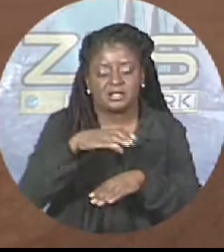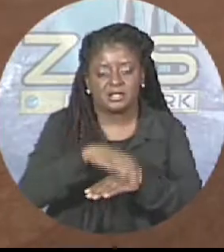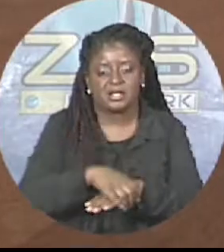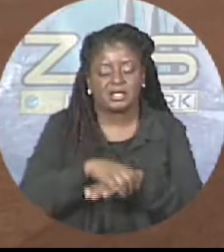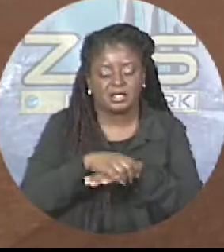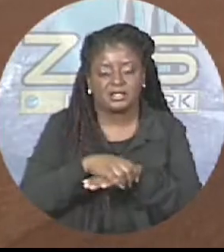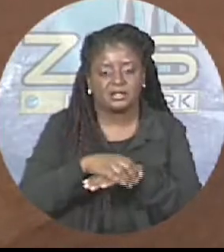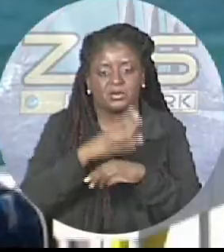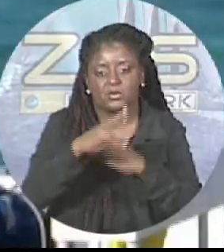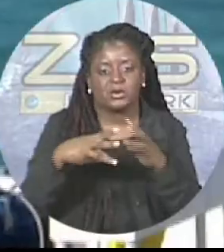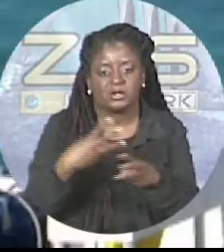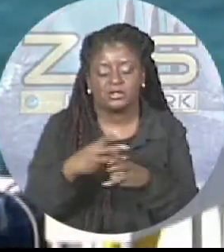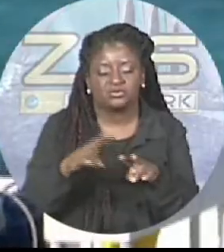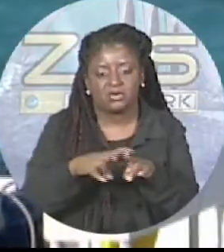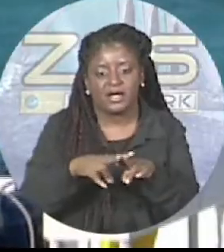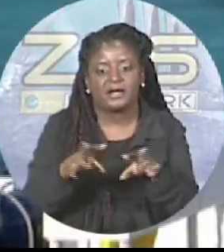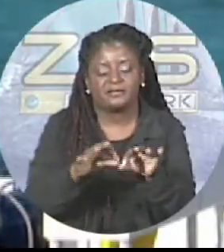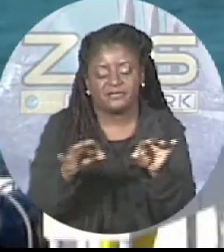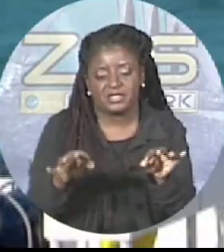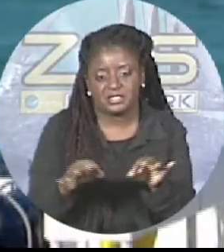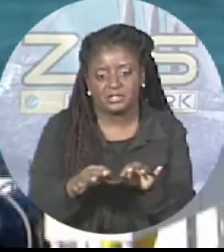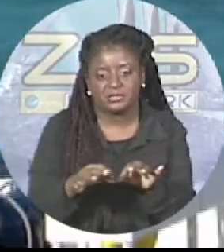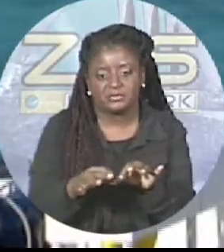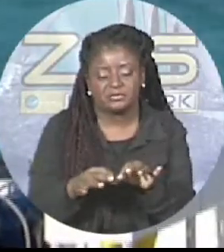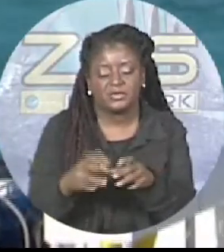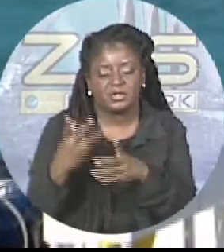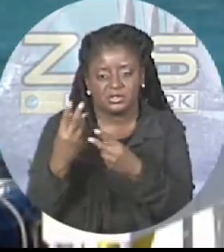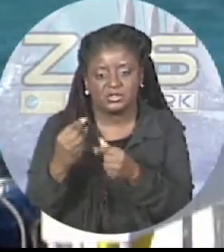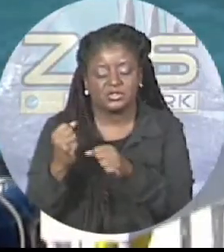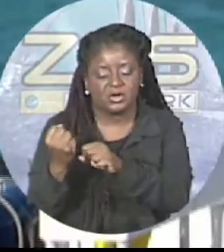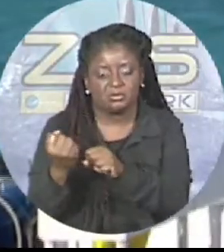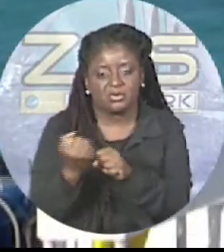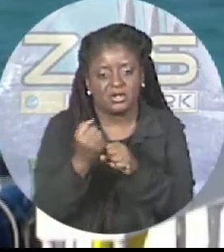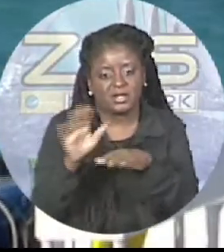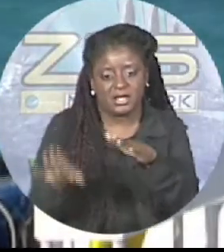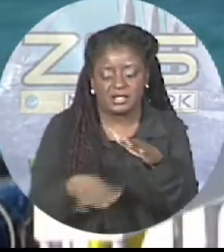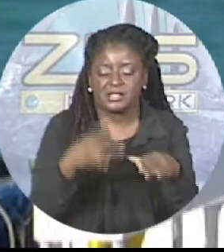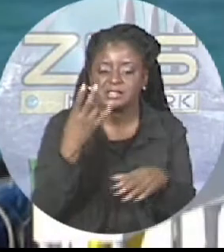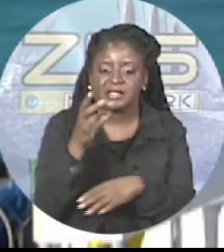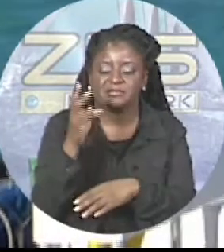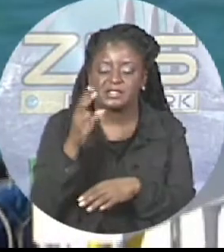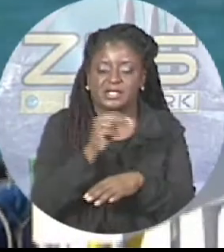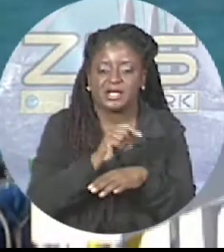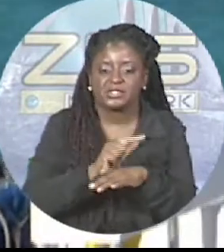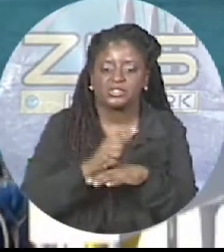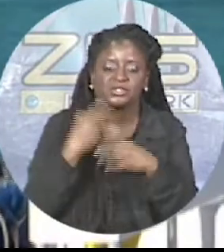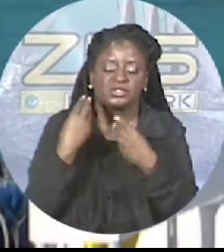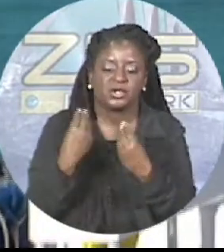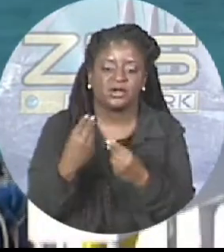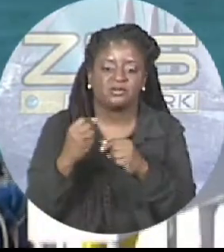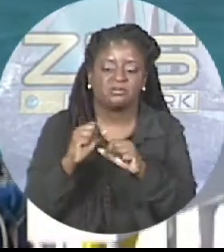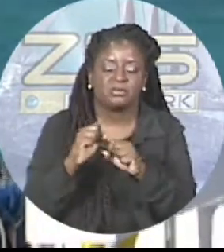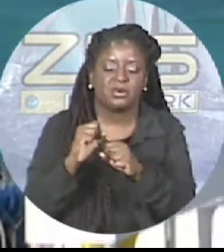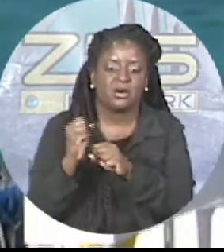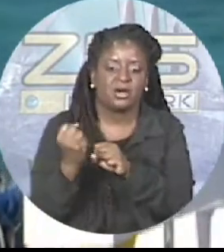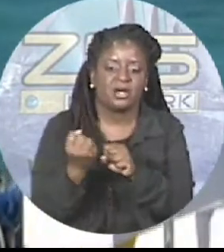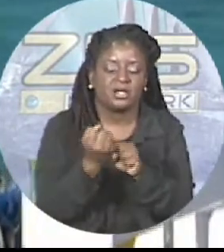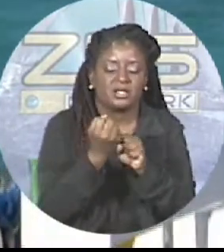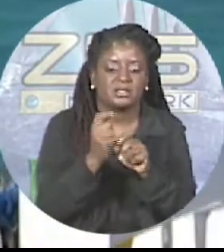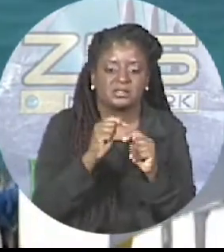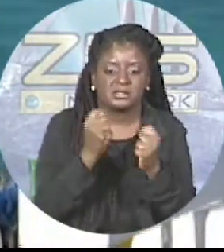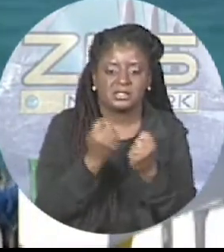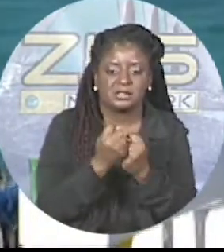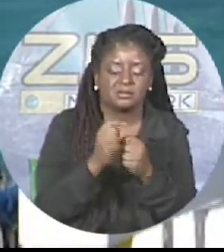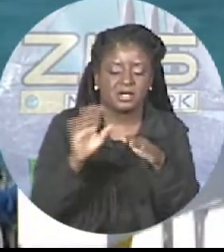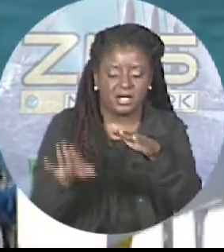and Field Championships. Switching to softball, our under-17 national softball team, we're talking about girls. They retired recently